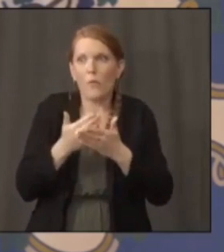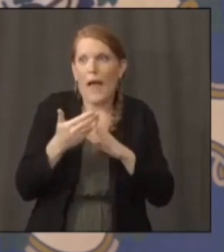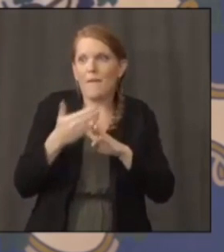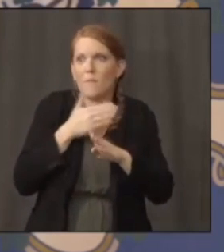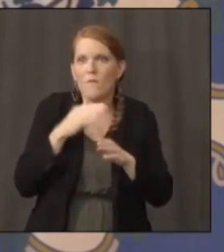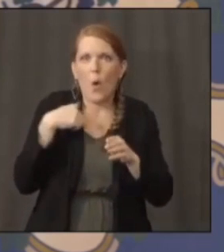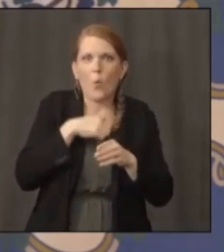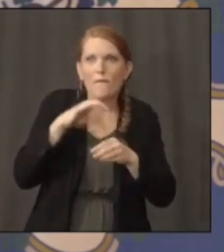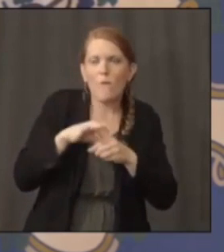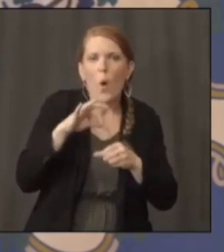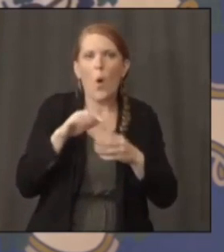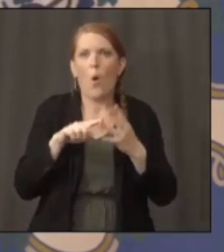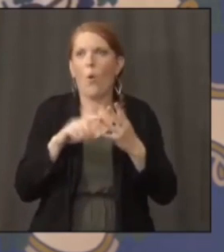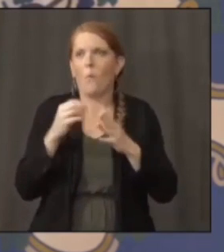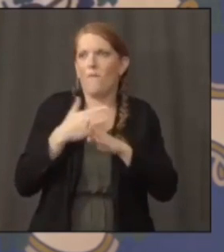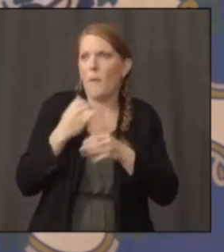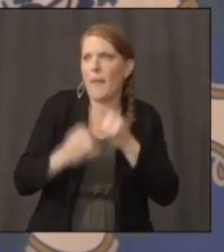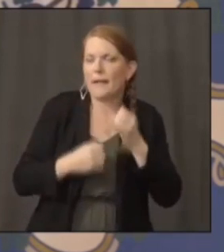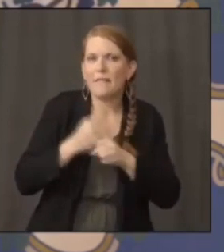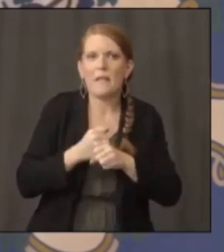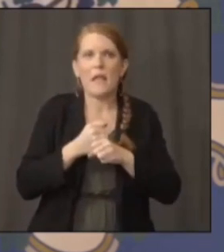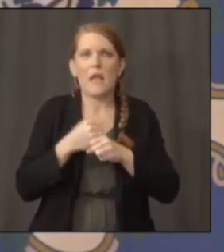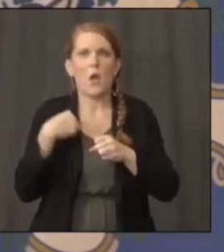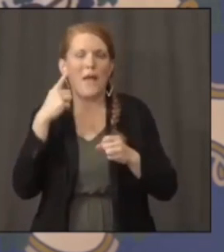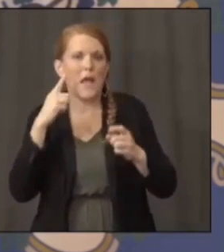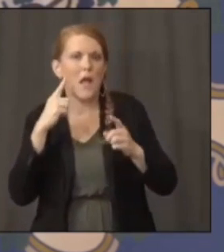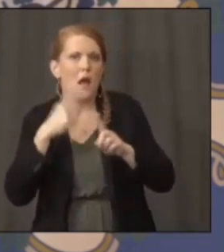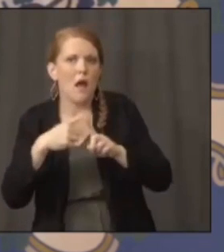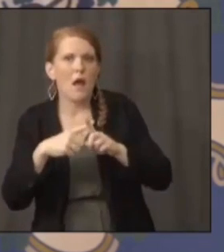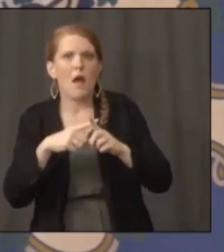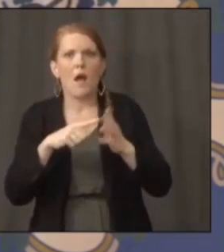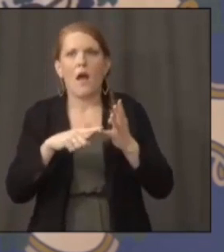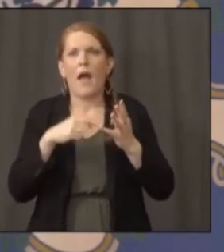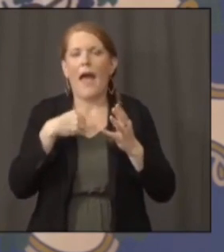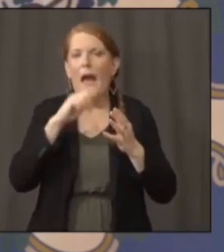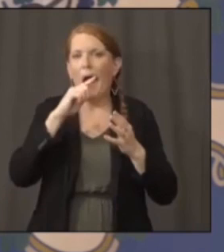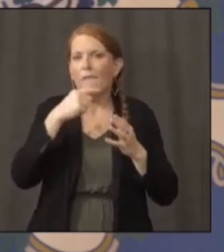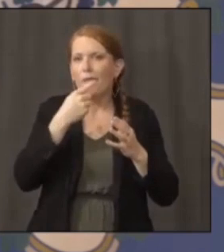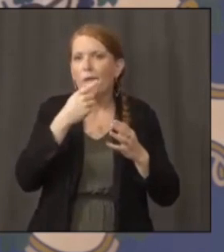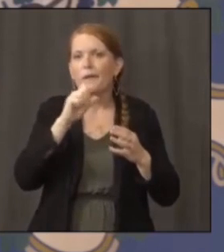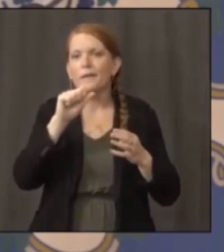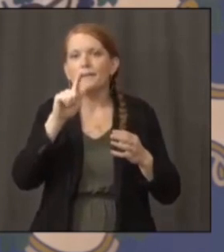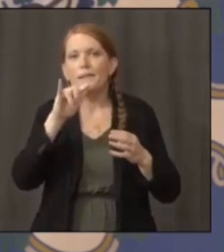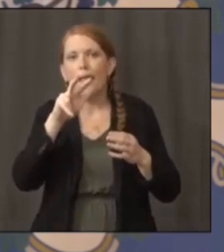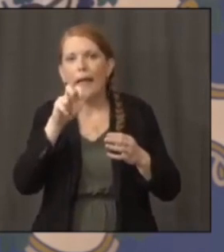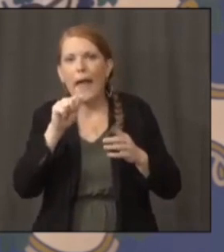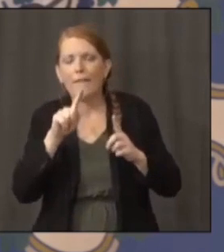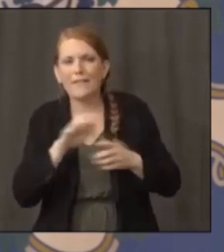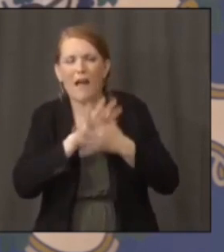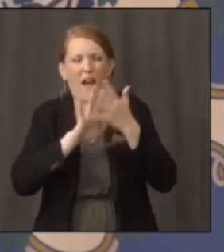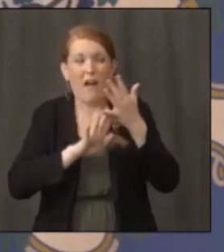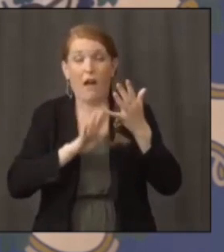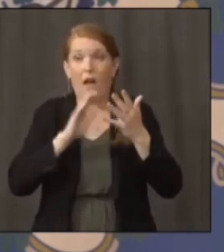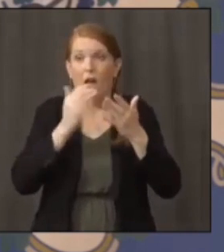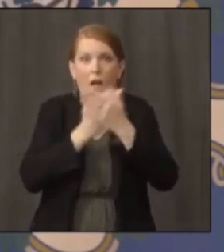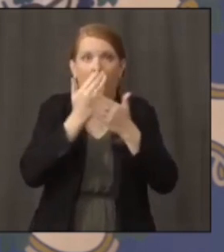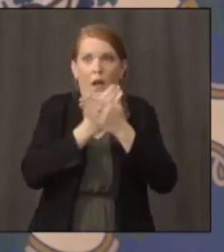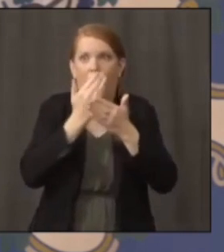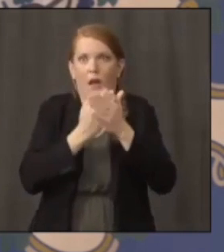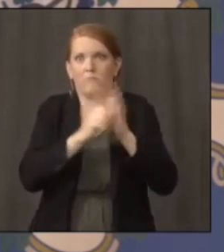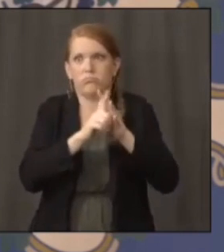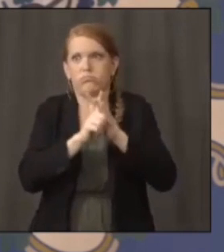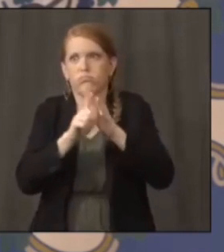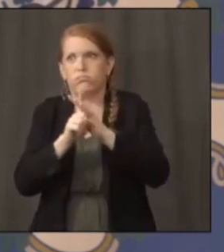for the end of this year? We've got the saliva test and pooling. And I just thought this was a really good time for me to